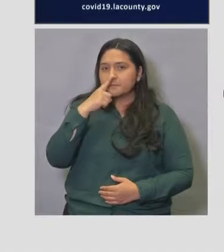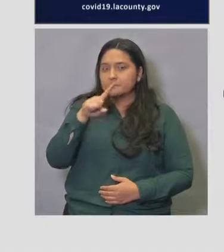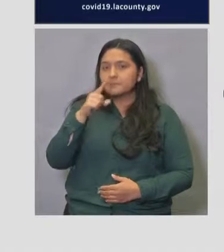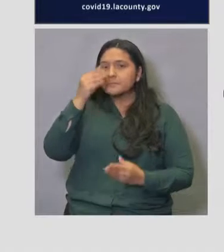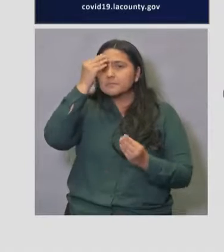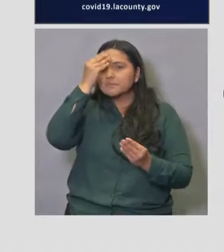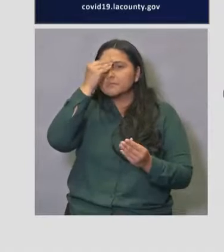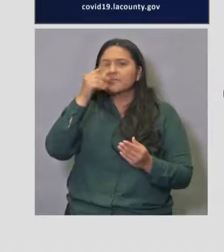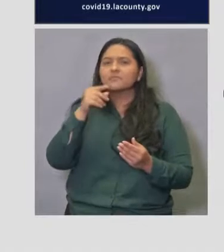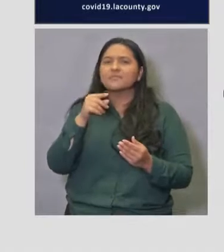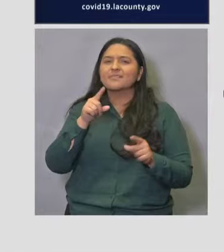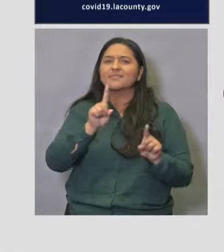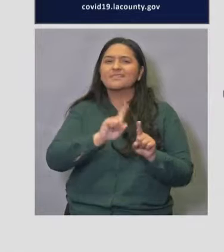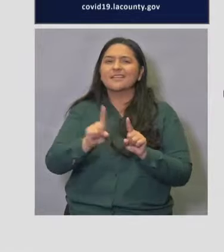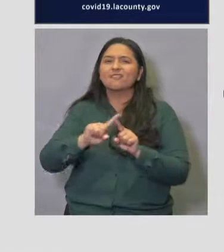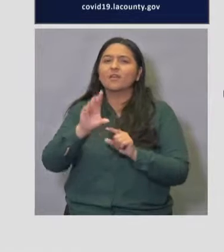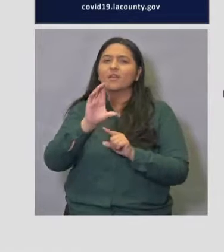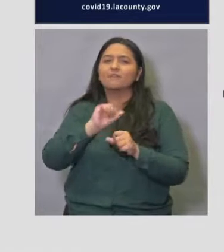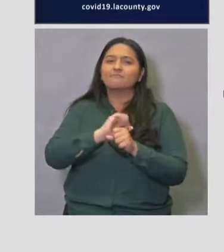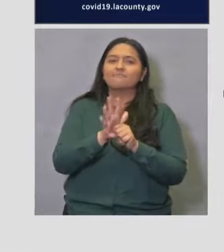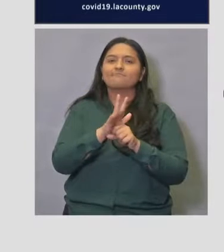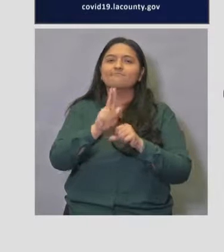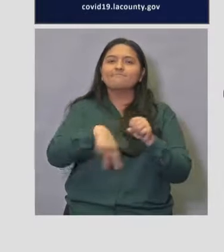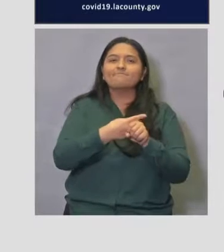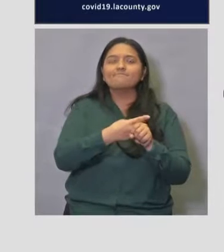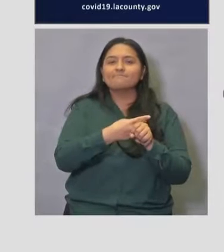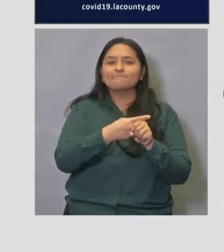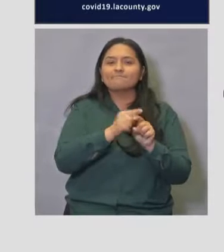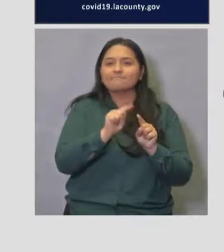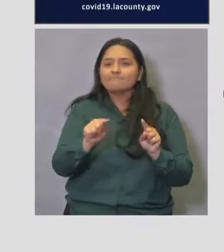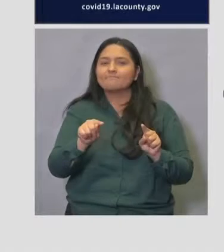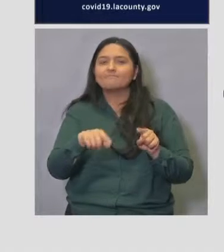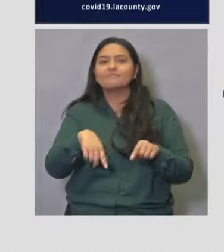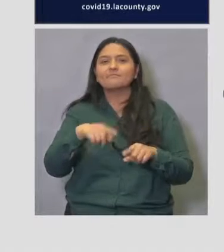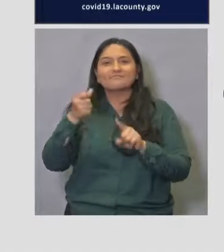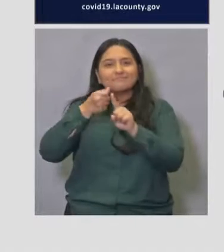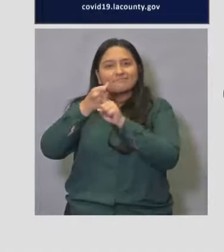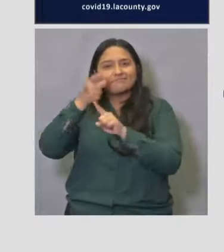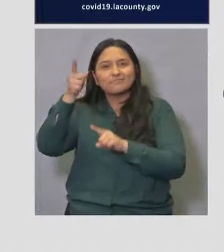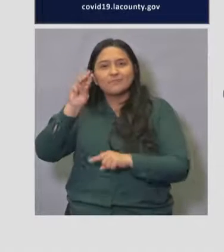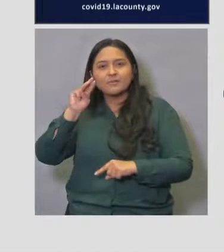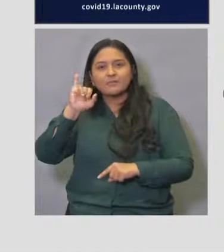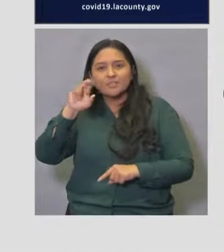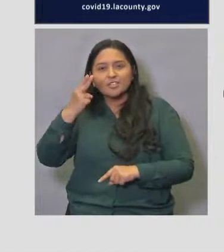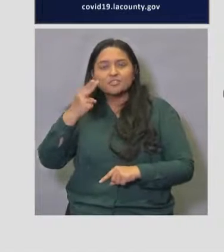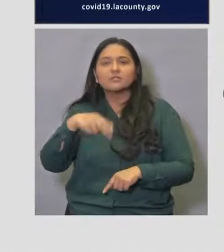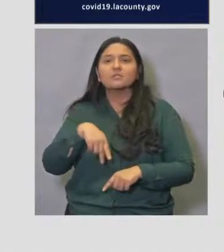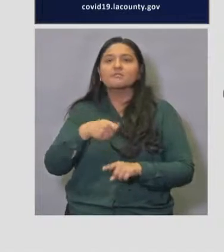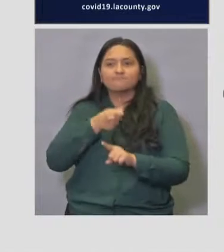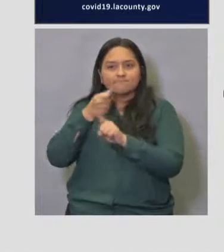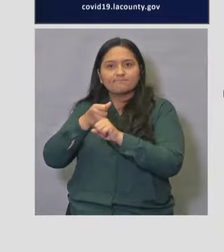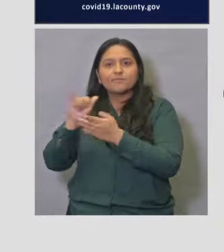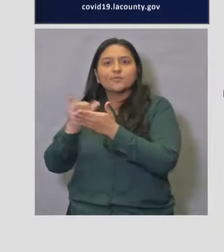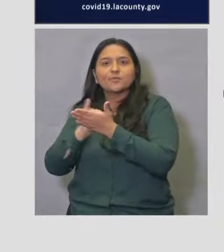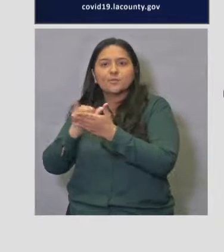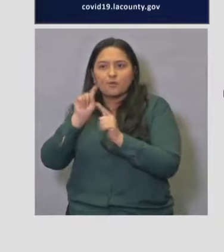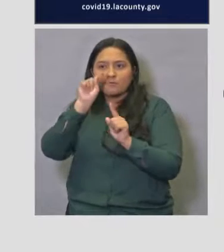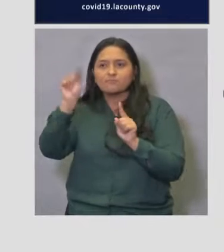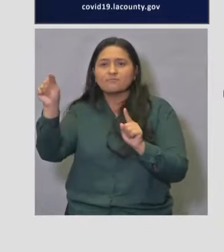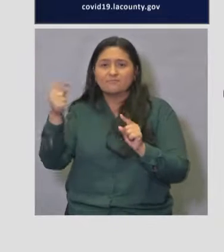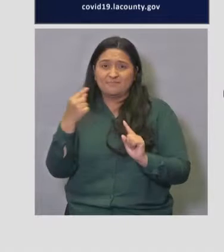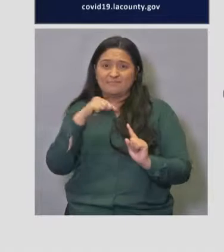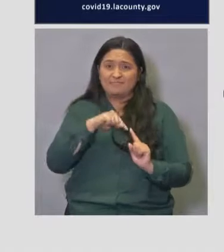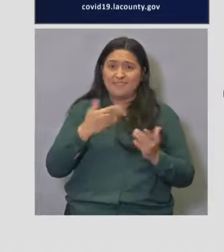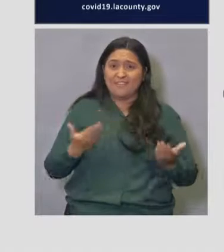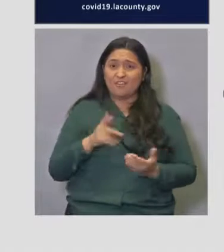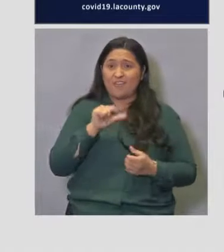of these variants, that are causing so much trouble, like in Michigan and especially New York. How prevalent are they here, and is there